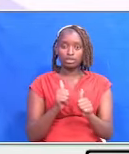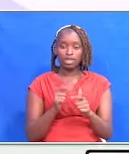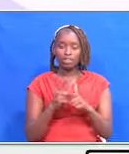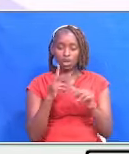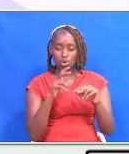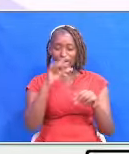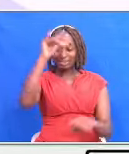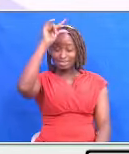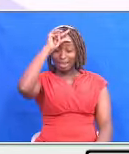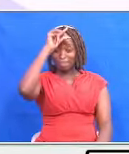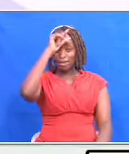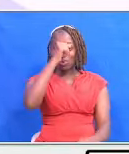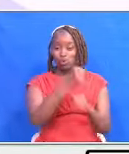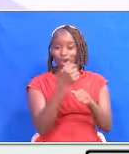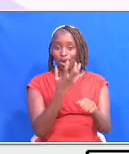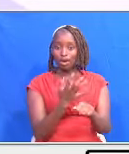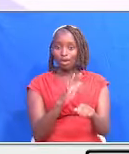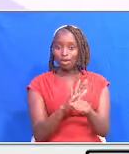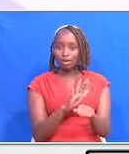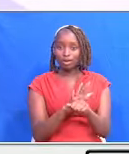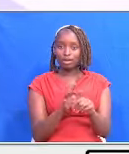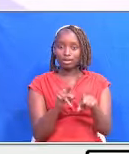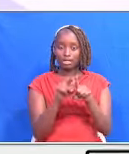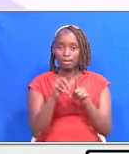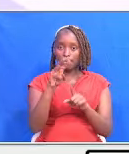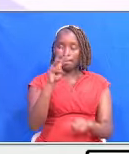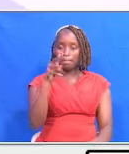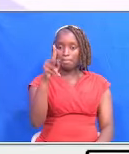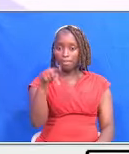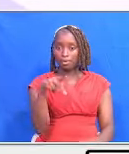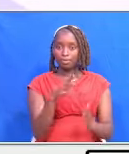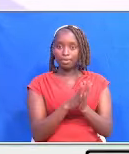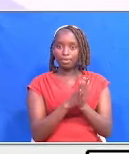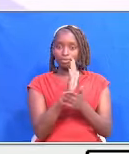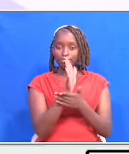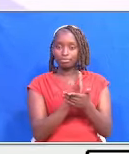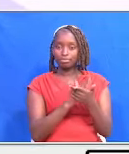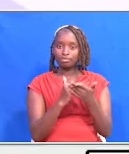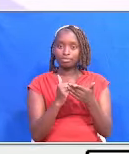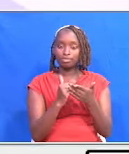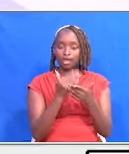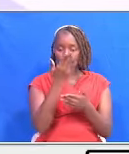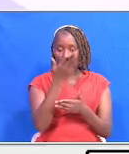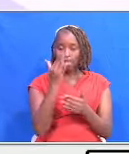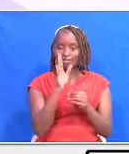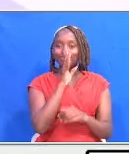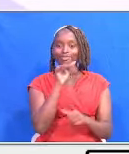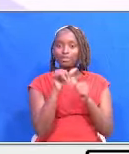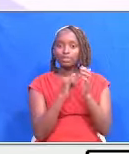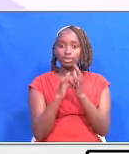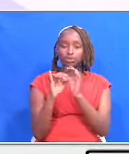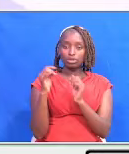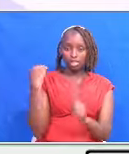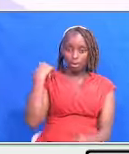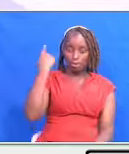done so much. But even the ministers and the PSS from that department don't talk about it. Mm-hmm. So, number one, we got the